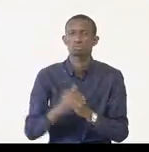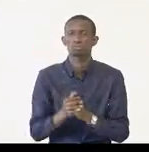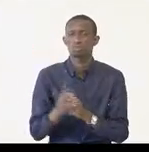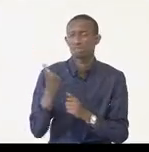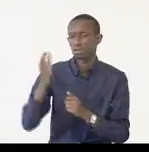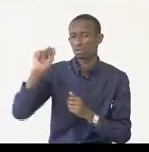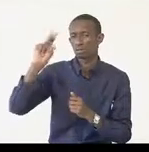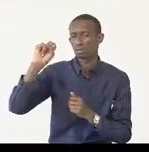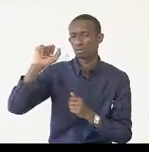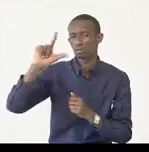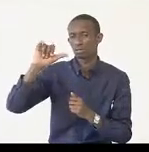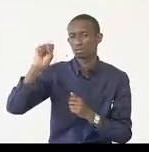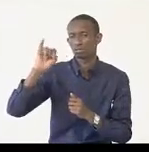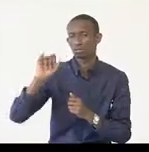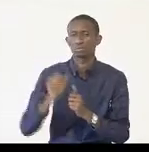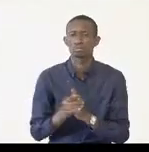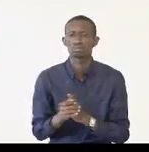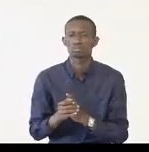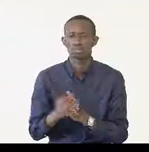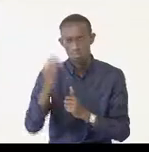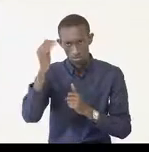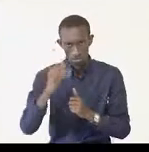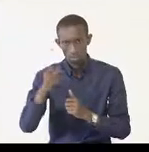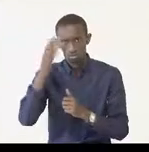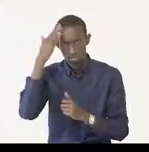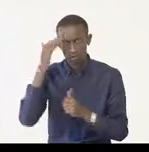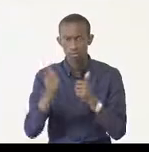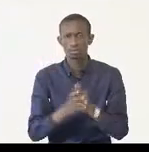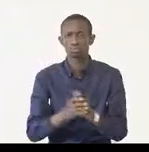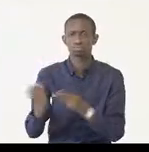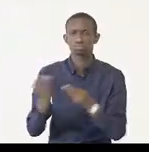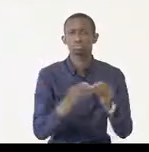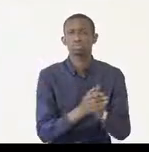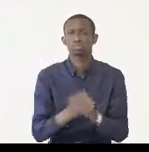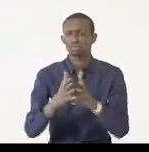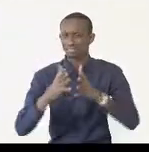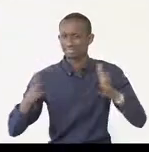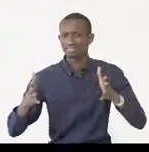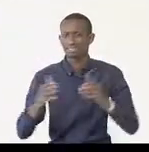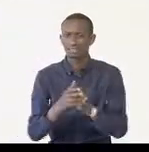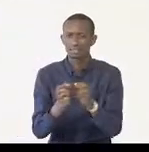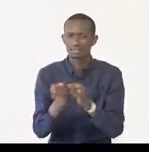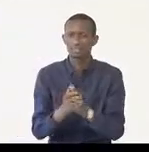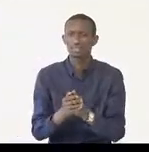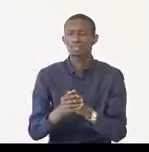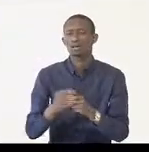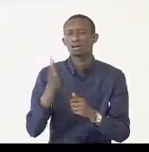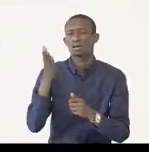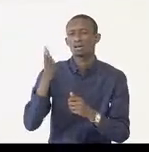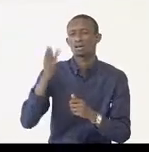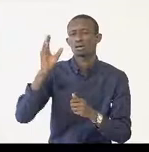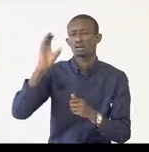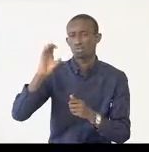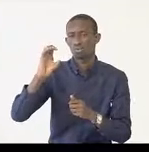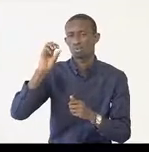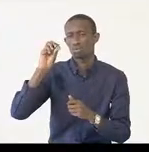momentum along the x and y axis. That is two. Then three, to describe elastic collisions